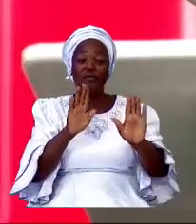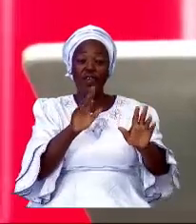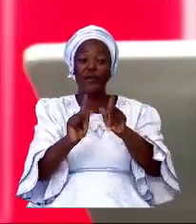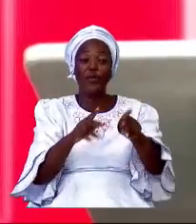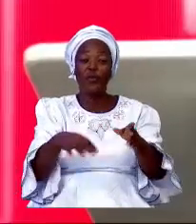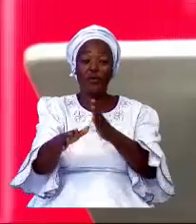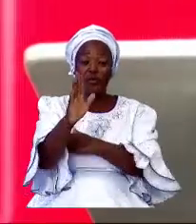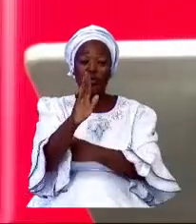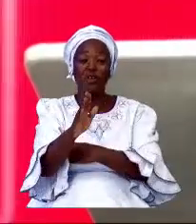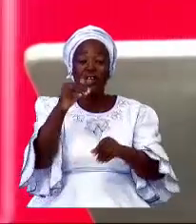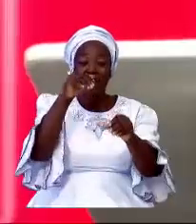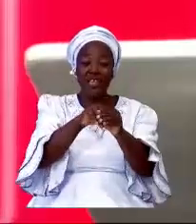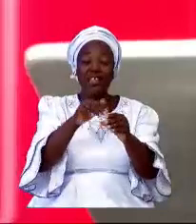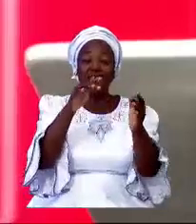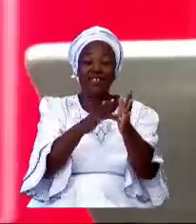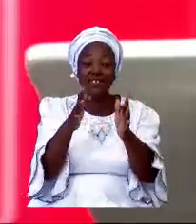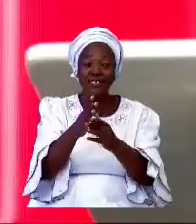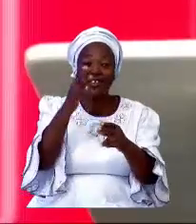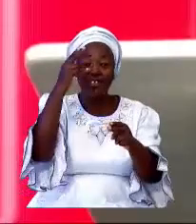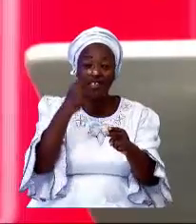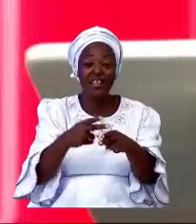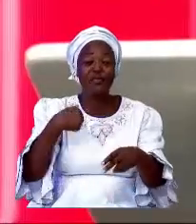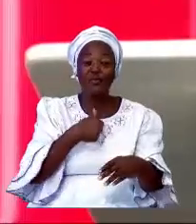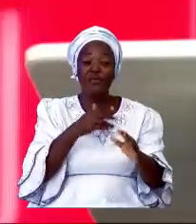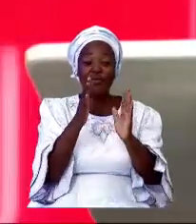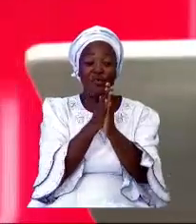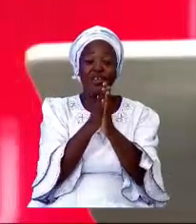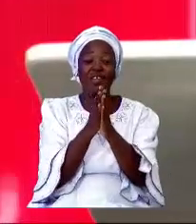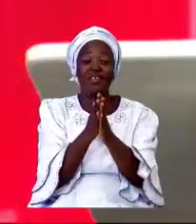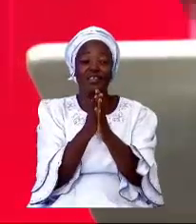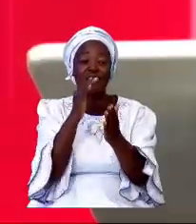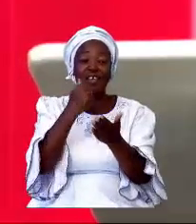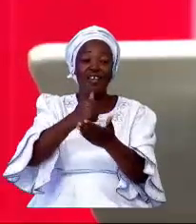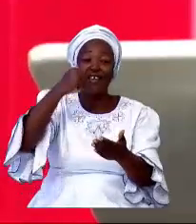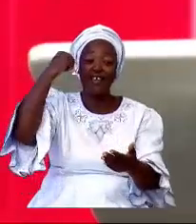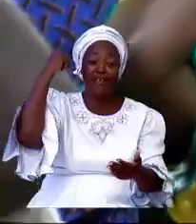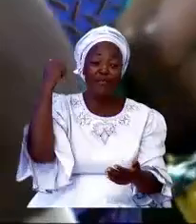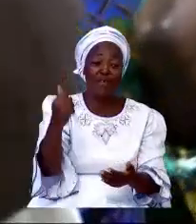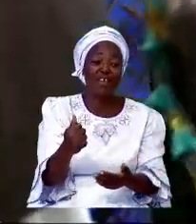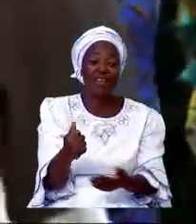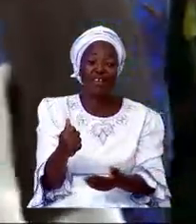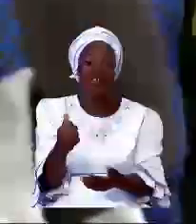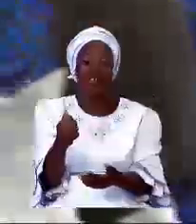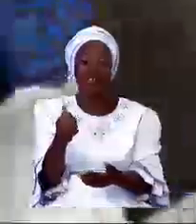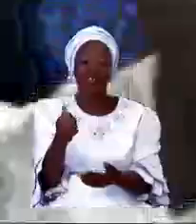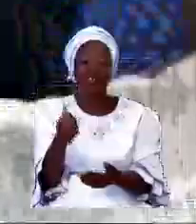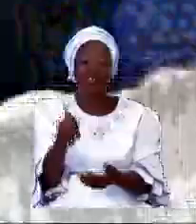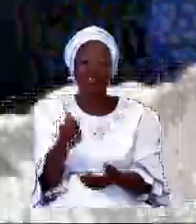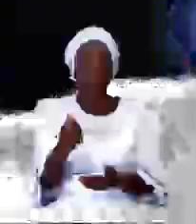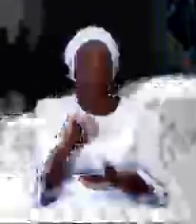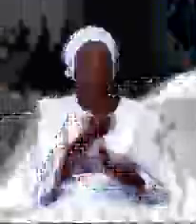bold, fearless people of God, in Jesus' name we pray.